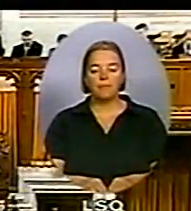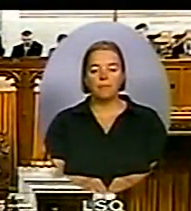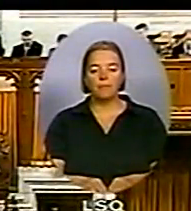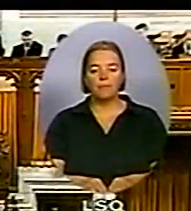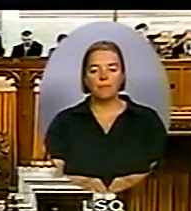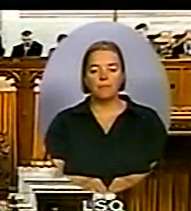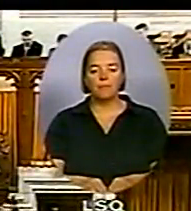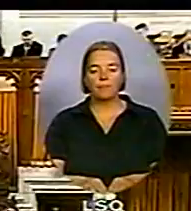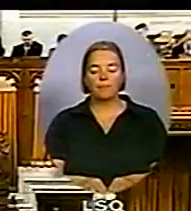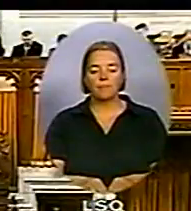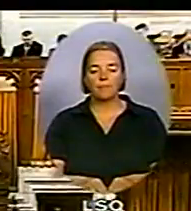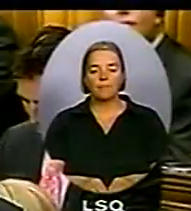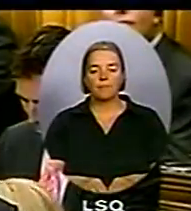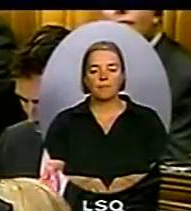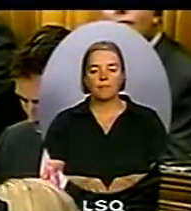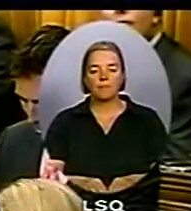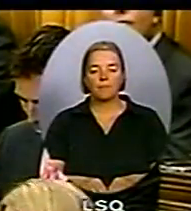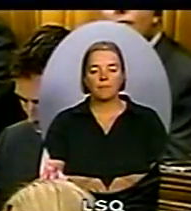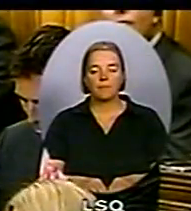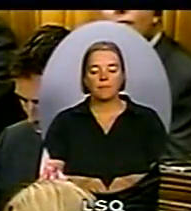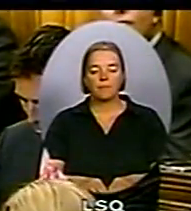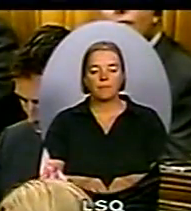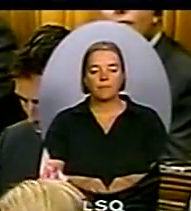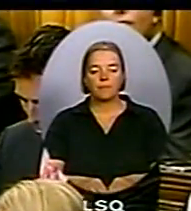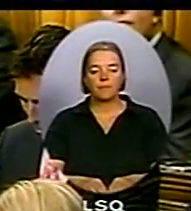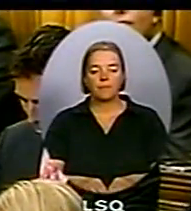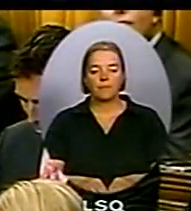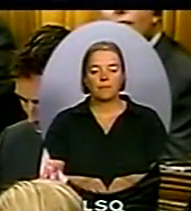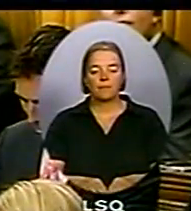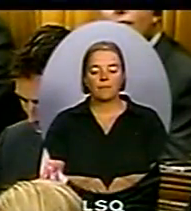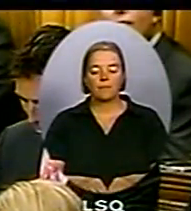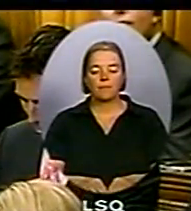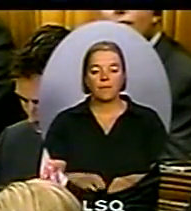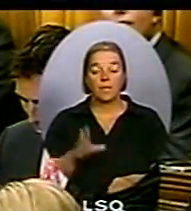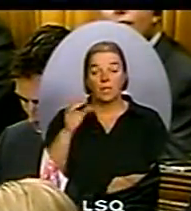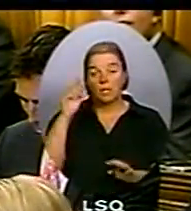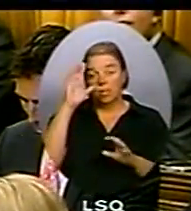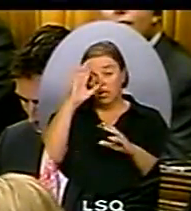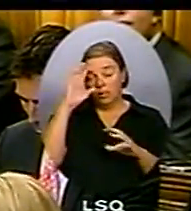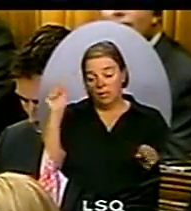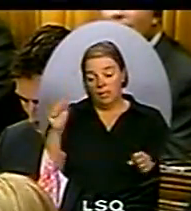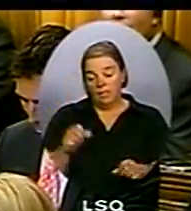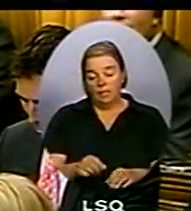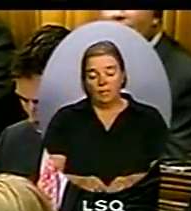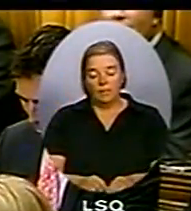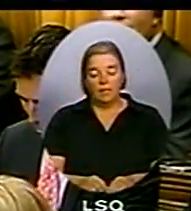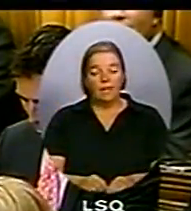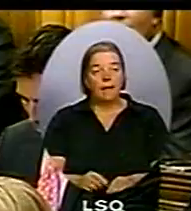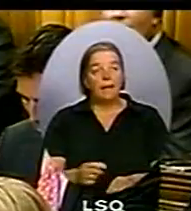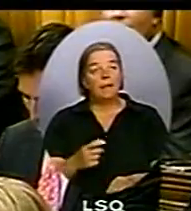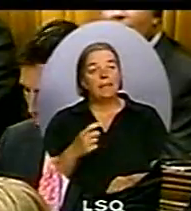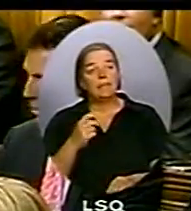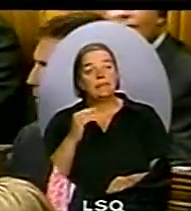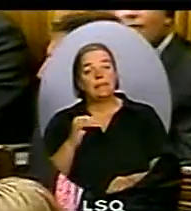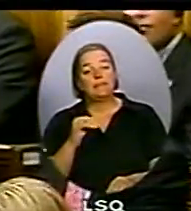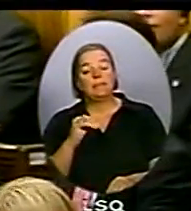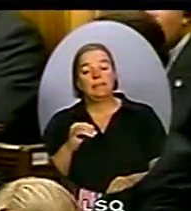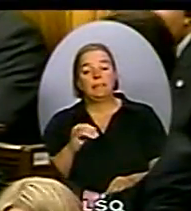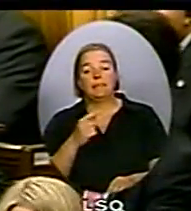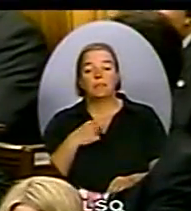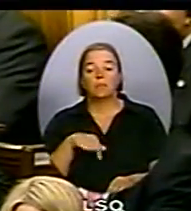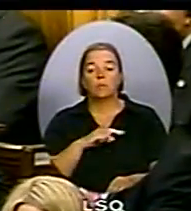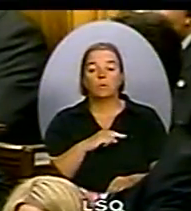The Honourable Parliamentary Secretary. Mr. Speaker, the question isn't whether we will introduce such legislation, it is whether